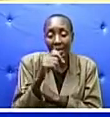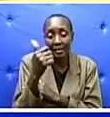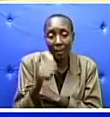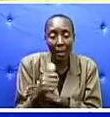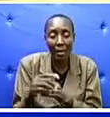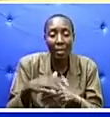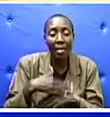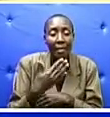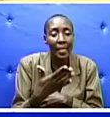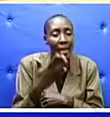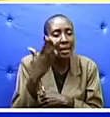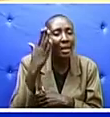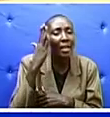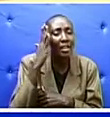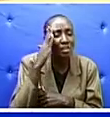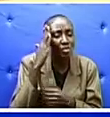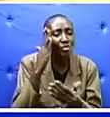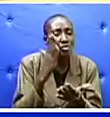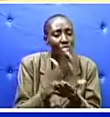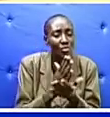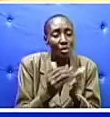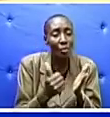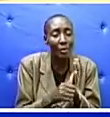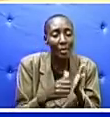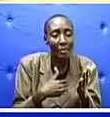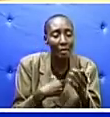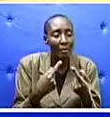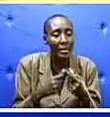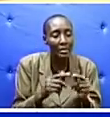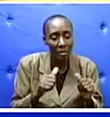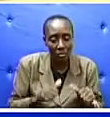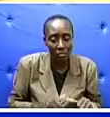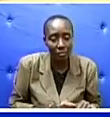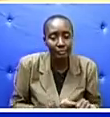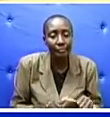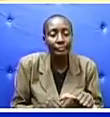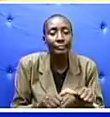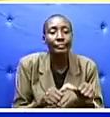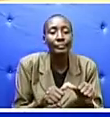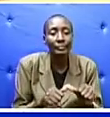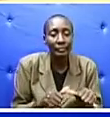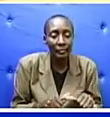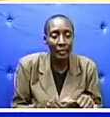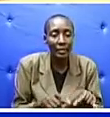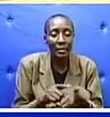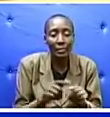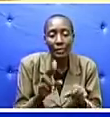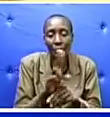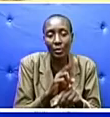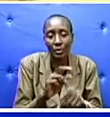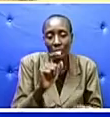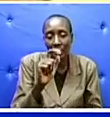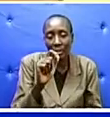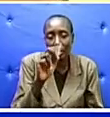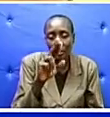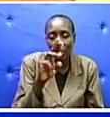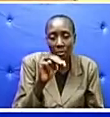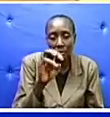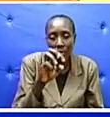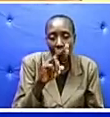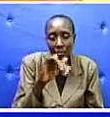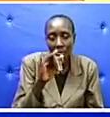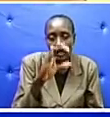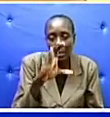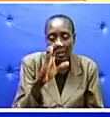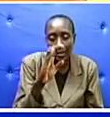I realized something is wrong. But I continued just doing concoctions of turmeric, ginger, and lemon. And then now when